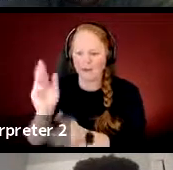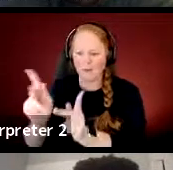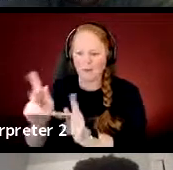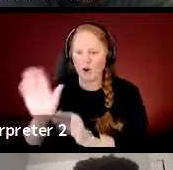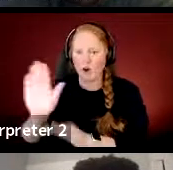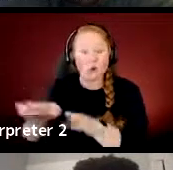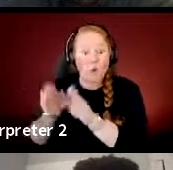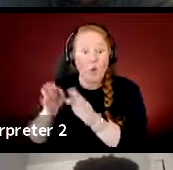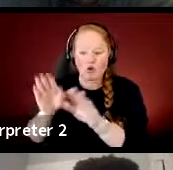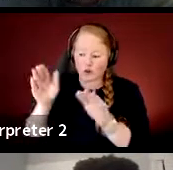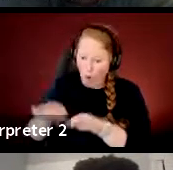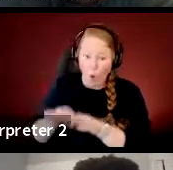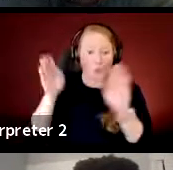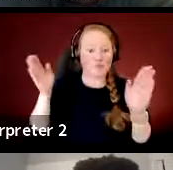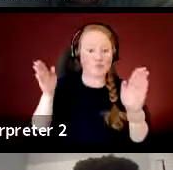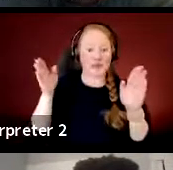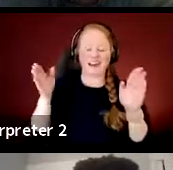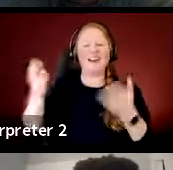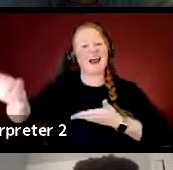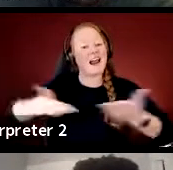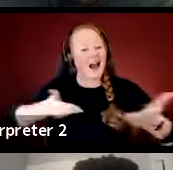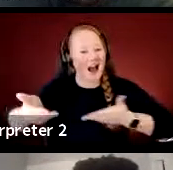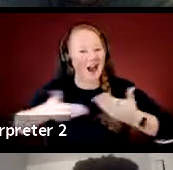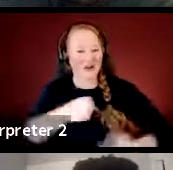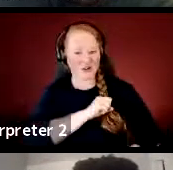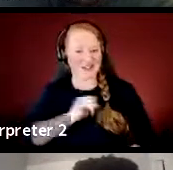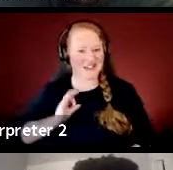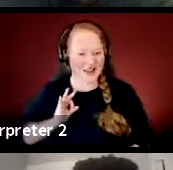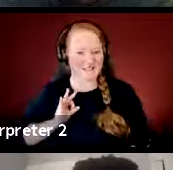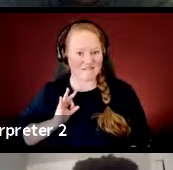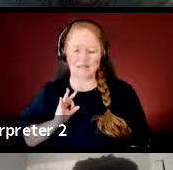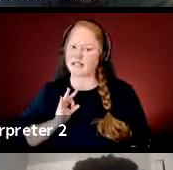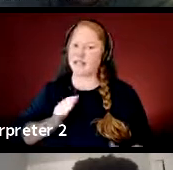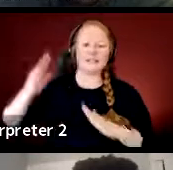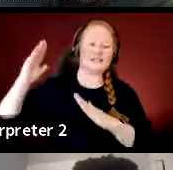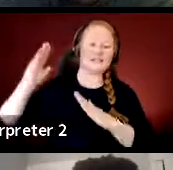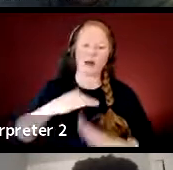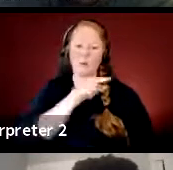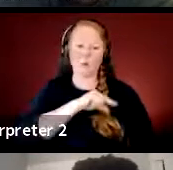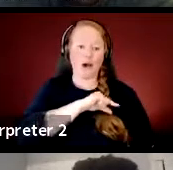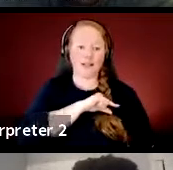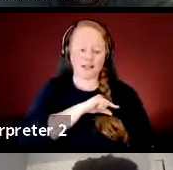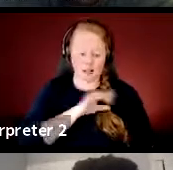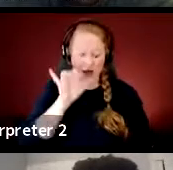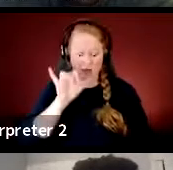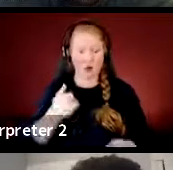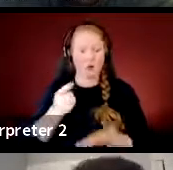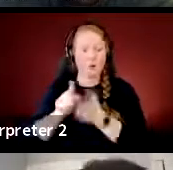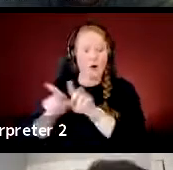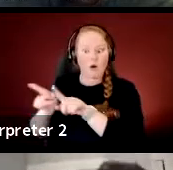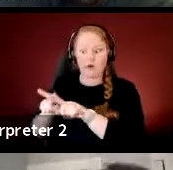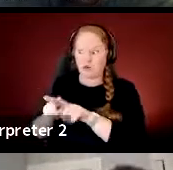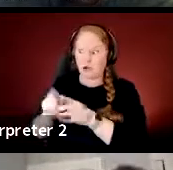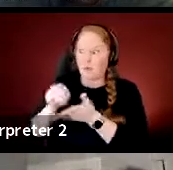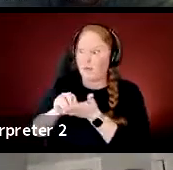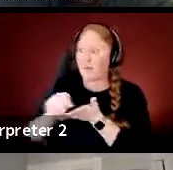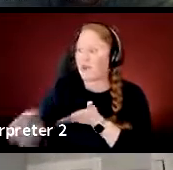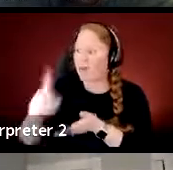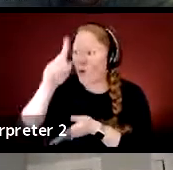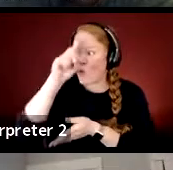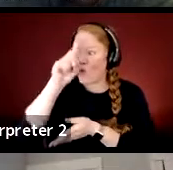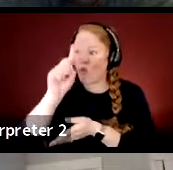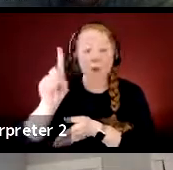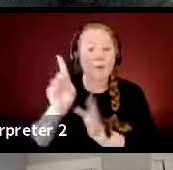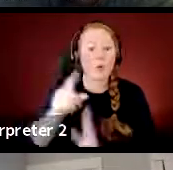and hire high quality staff. $8 million would allow facilities to make payroll for one more quarter. For many childcare providers, the second